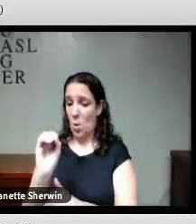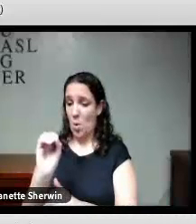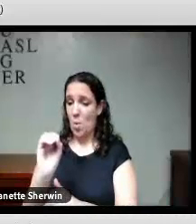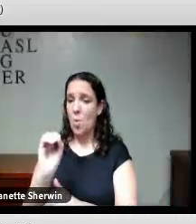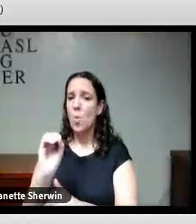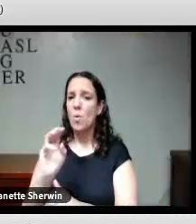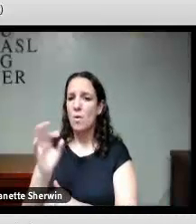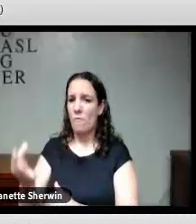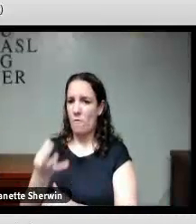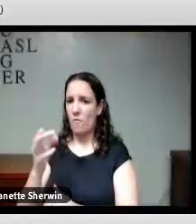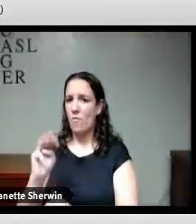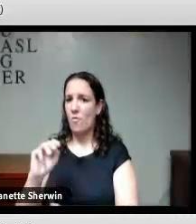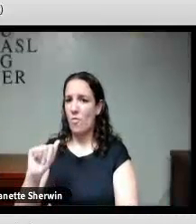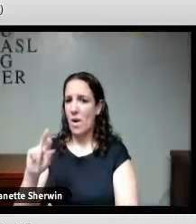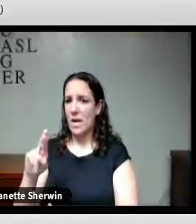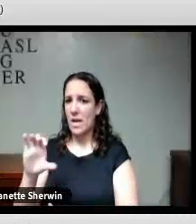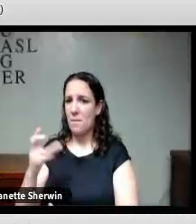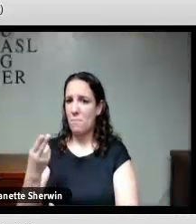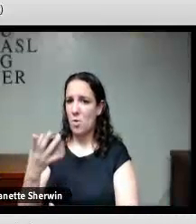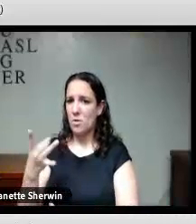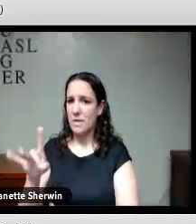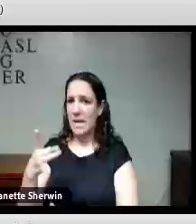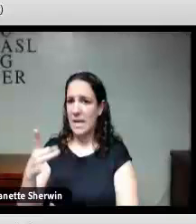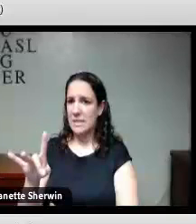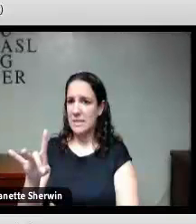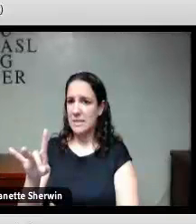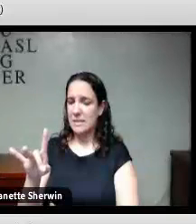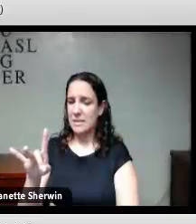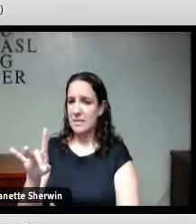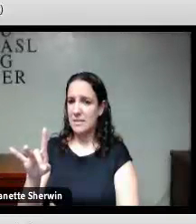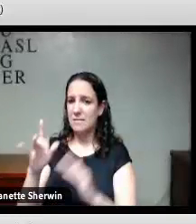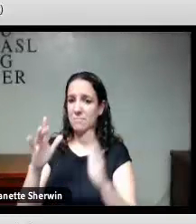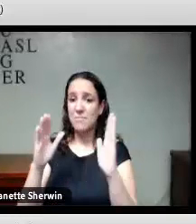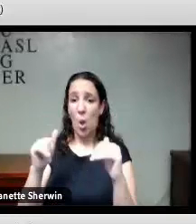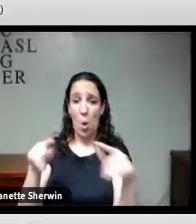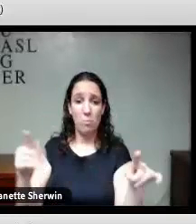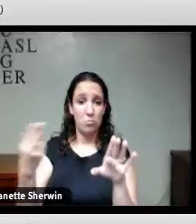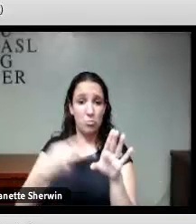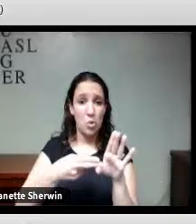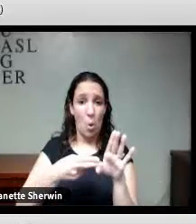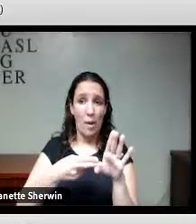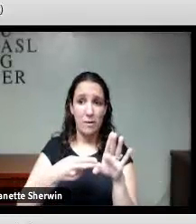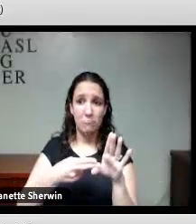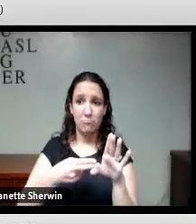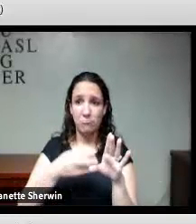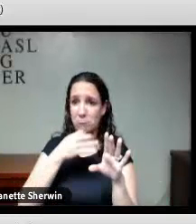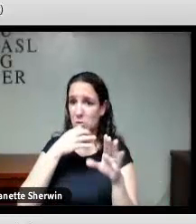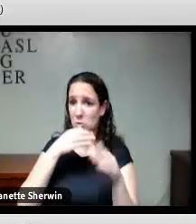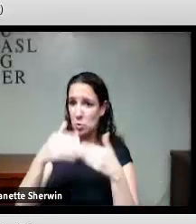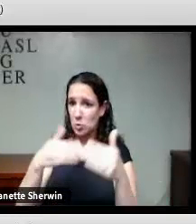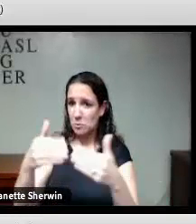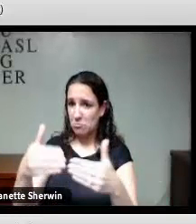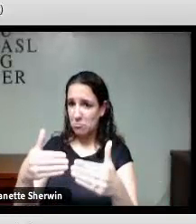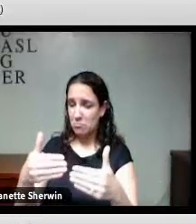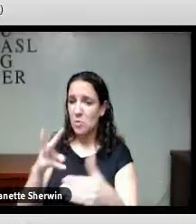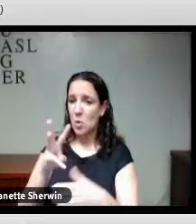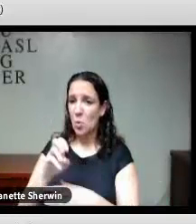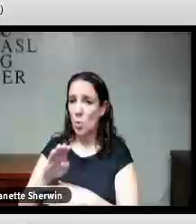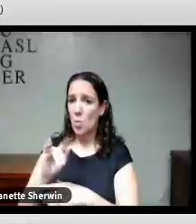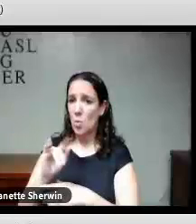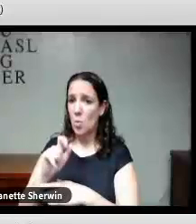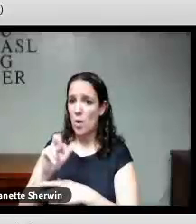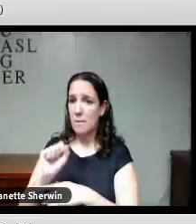Friday, March 18th. We hope you are all able to join us for all these upcoming opportunities, so please feel free